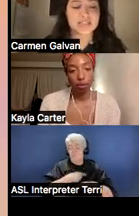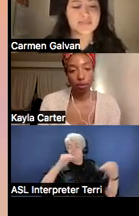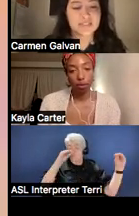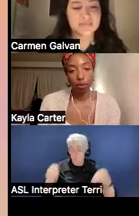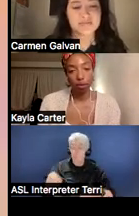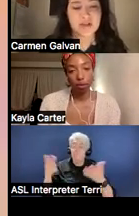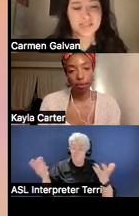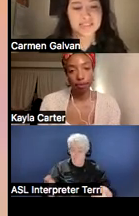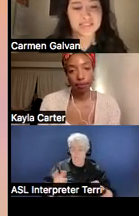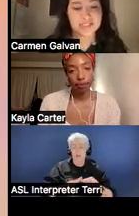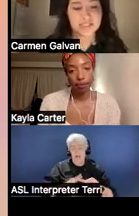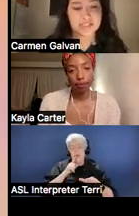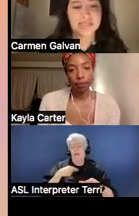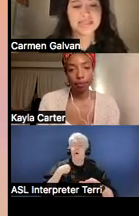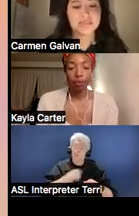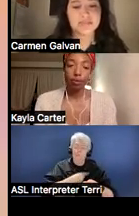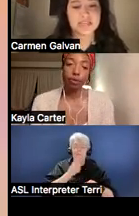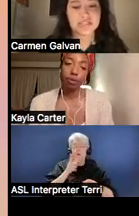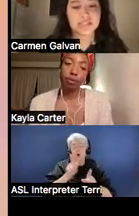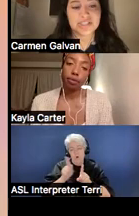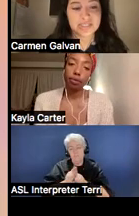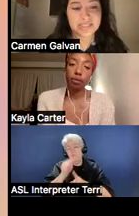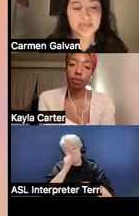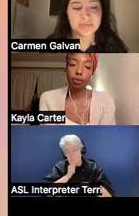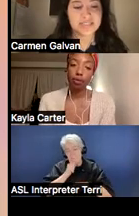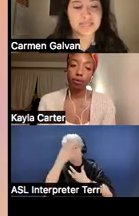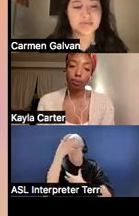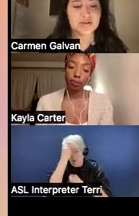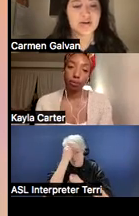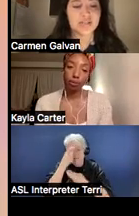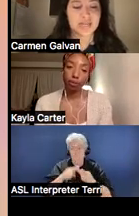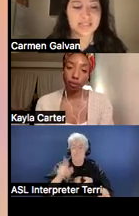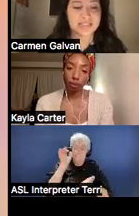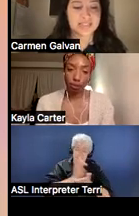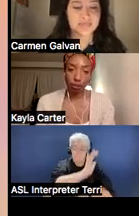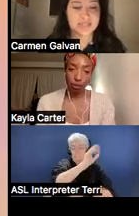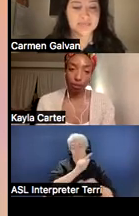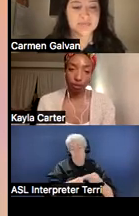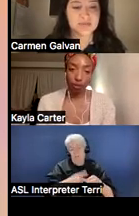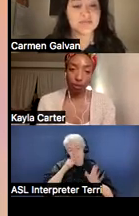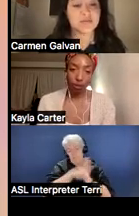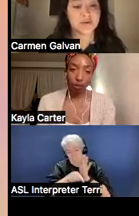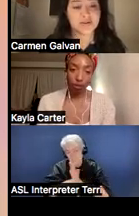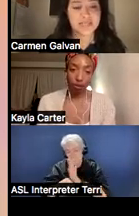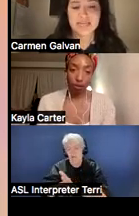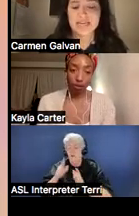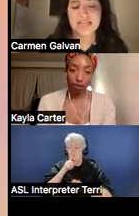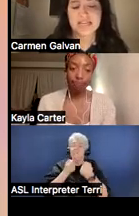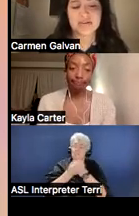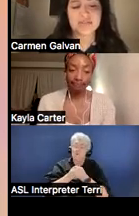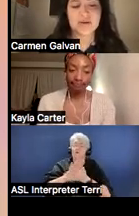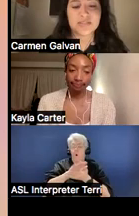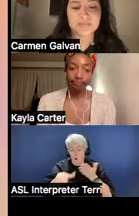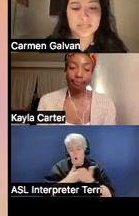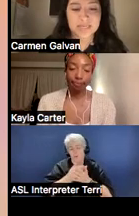as well as victims of colonization, dispossession, and genocide, we stand with all colonized and dispossessed people of the world, and